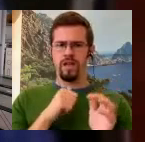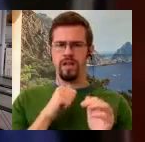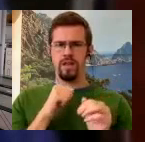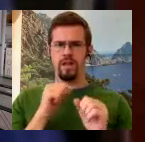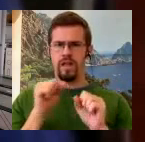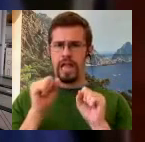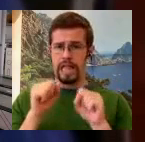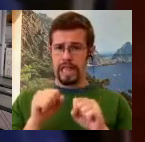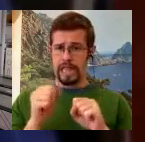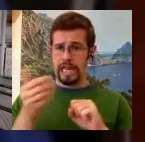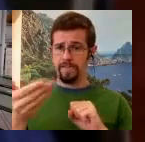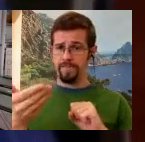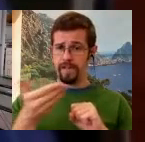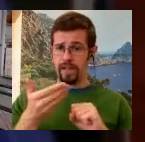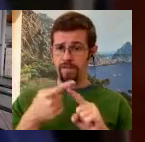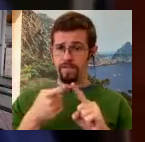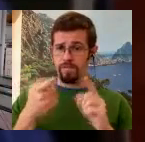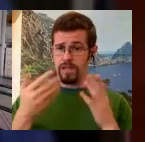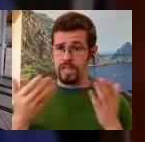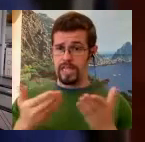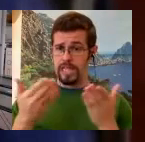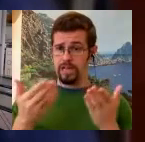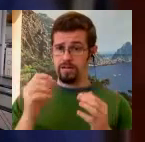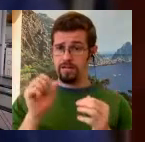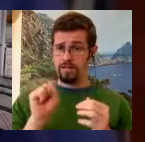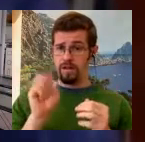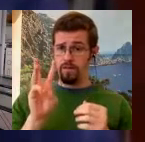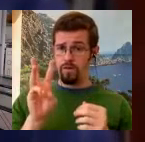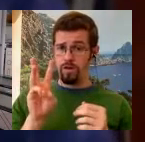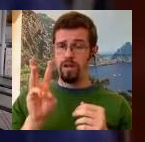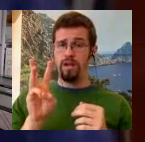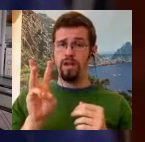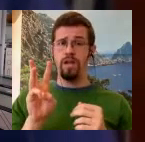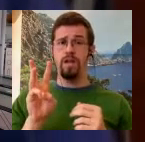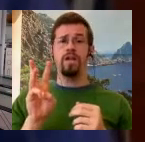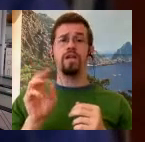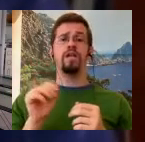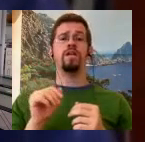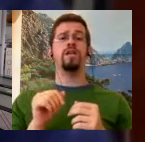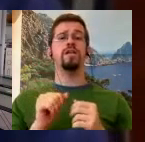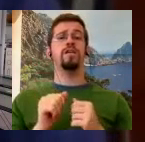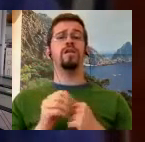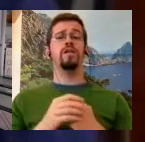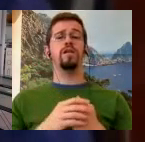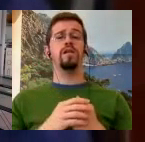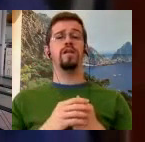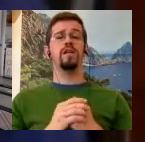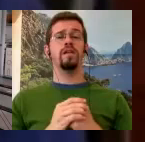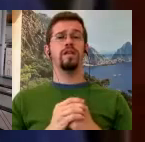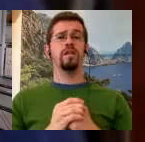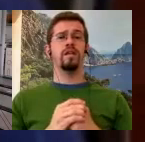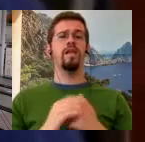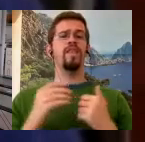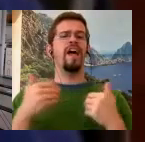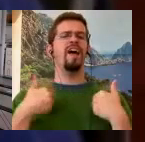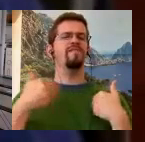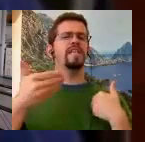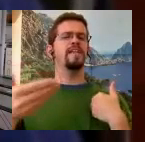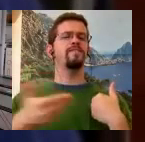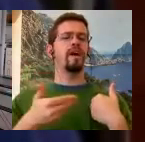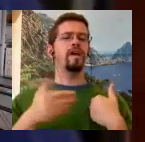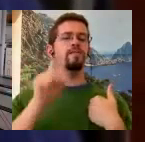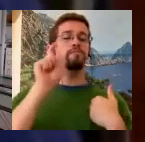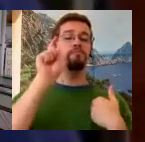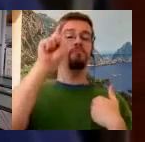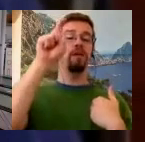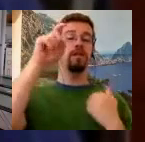here, from the software. Let me. There's an invite button at the top of the page. We can possibly just use that.